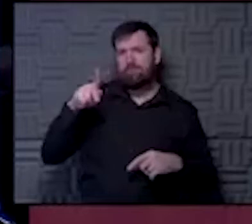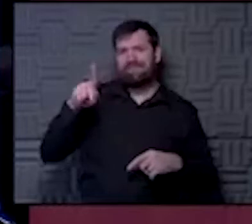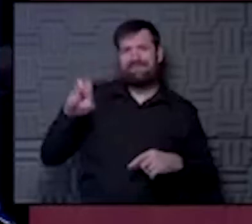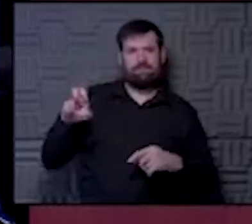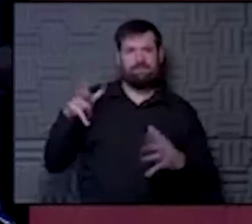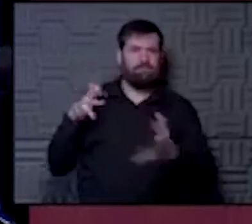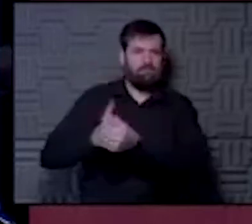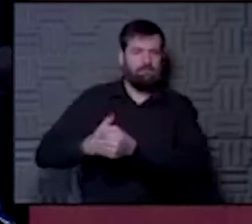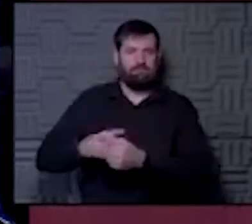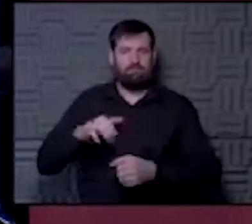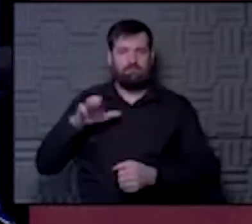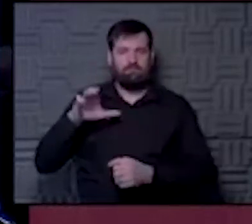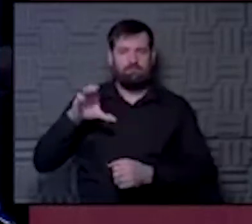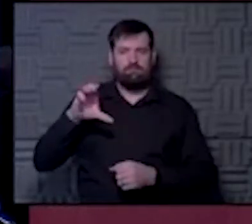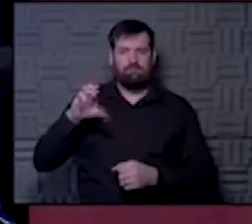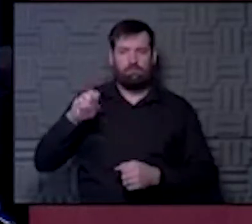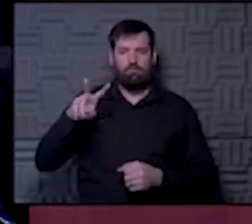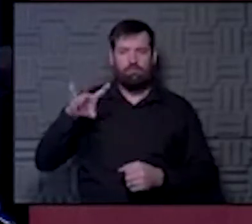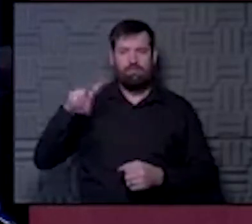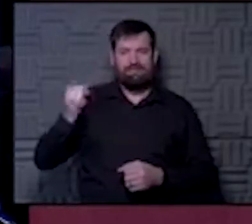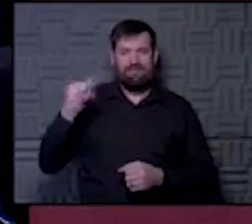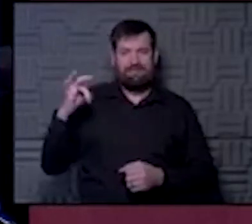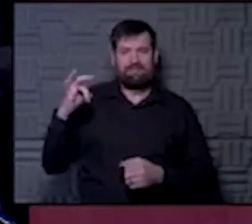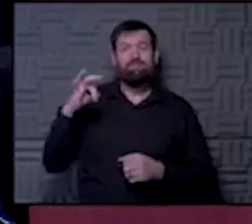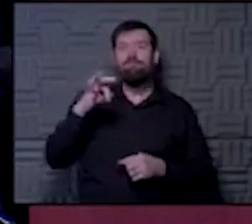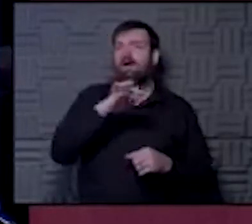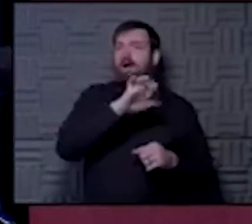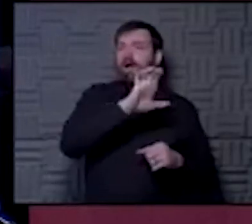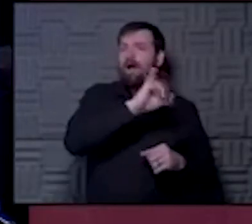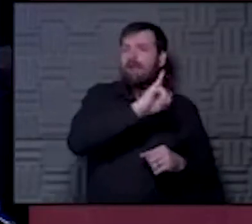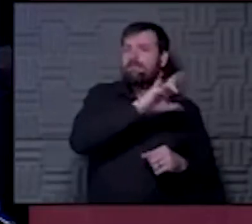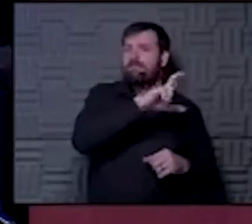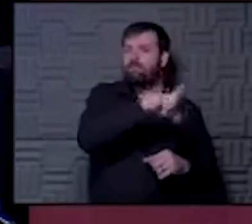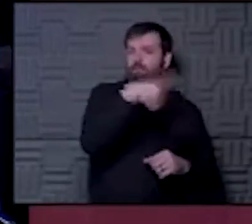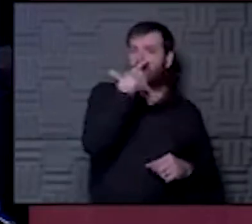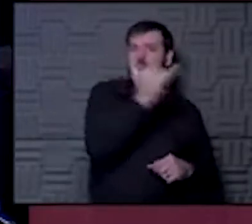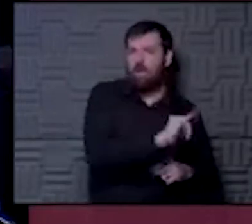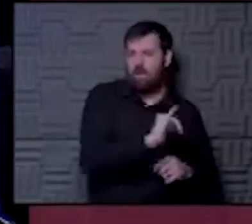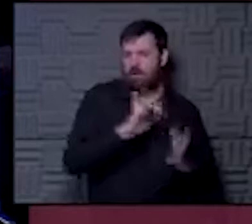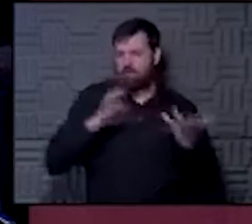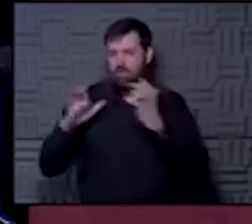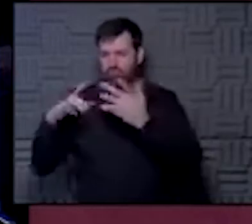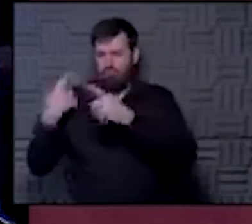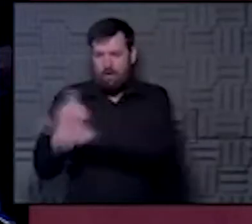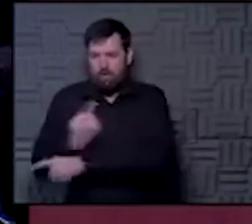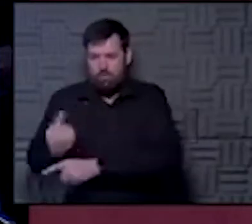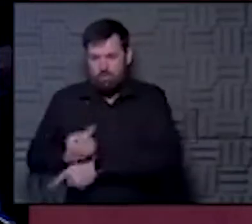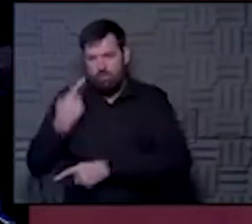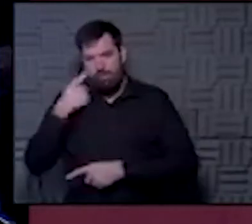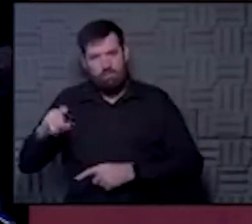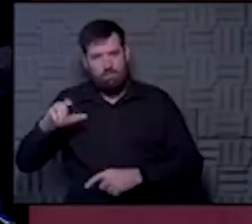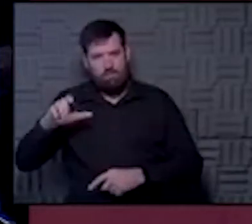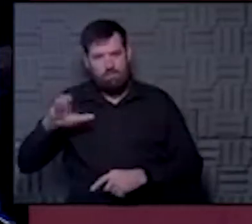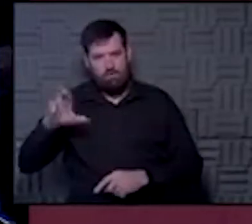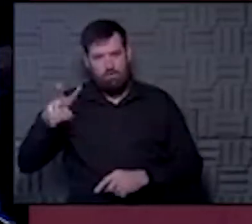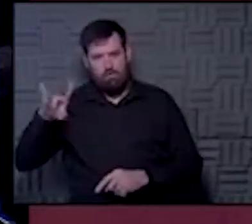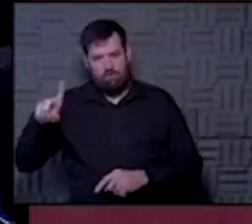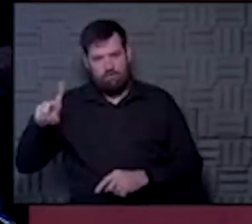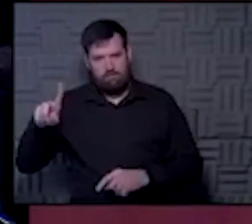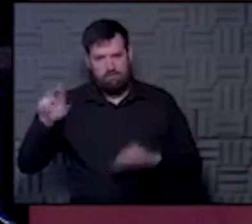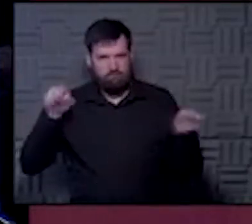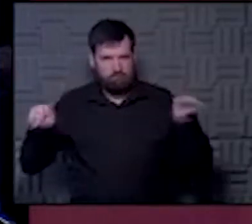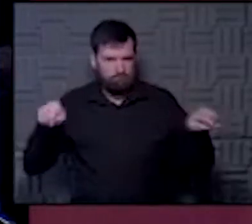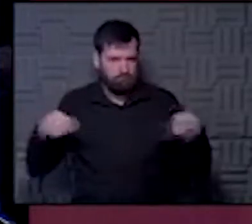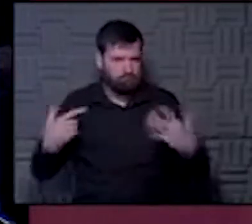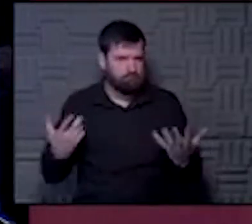far as COVID-19 goes, what an ICU patient looks like versus a patient who is in the hospital for COVID-19 but is not an ICU patient? Or is